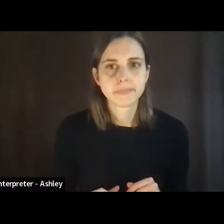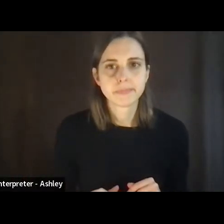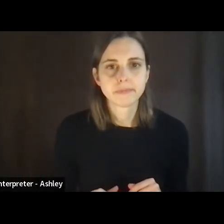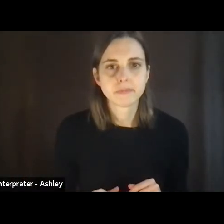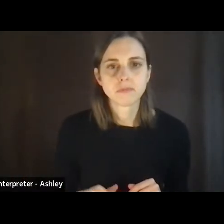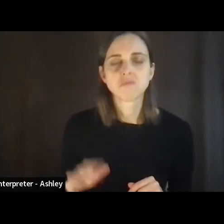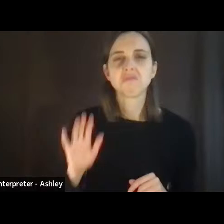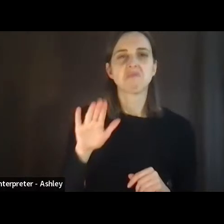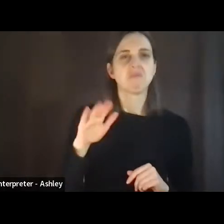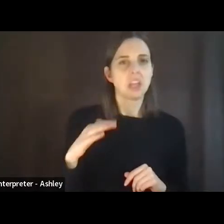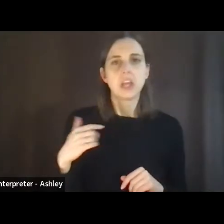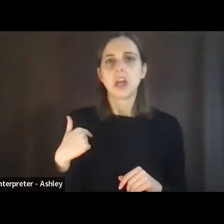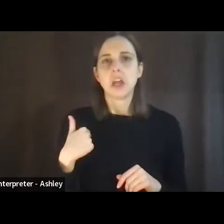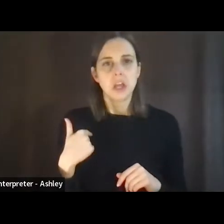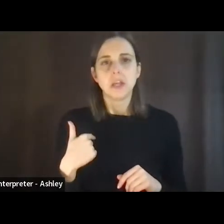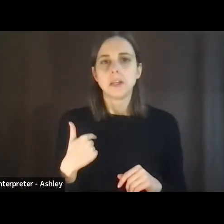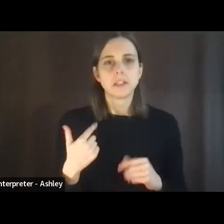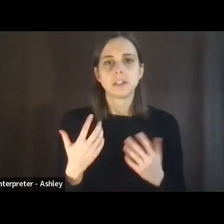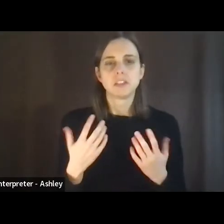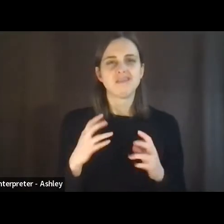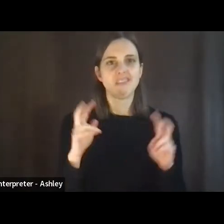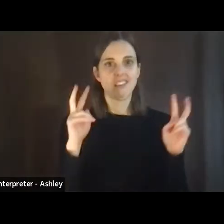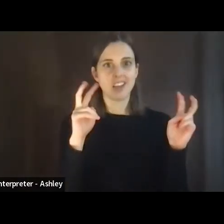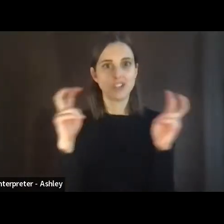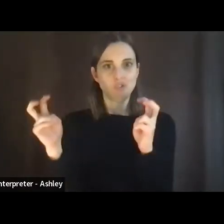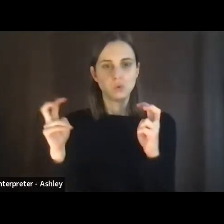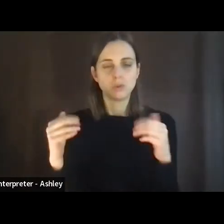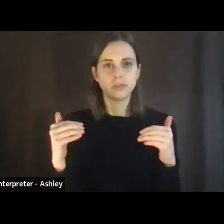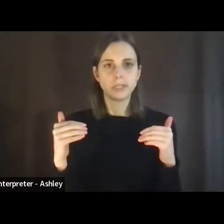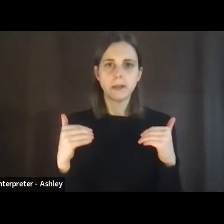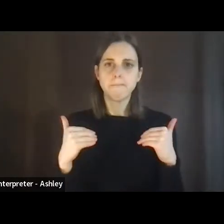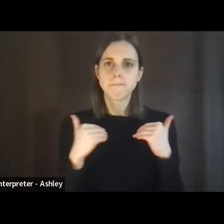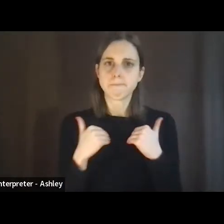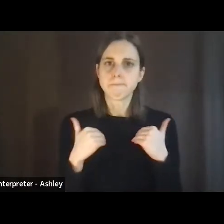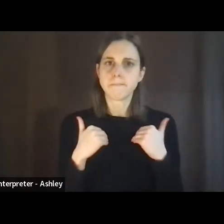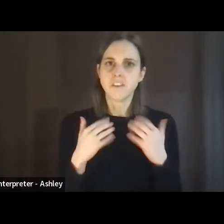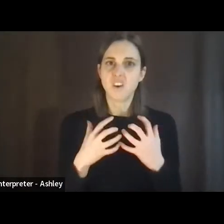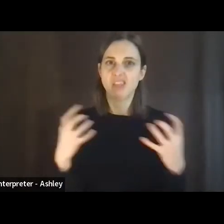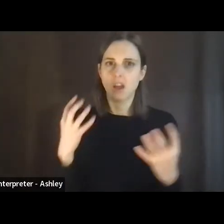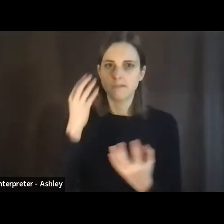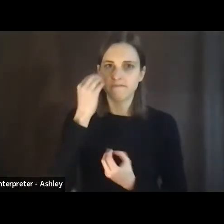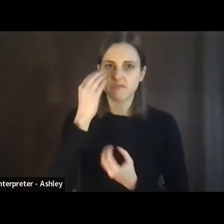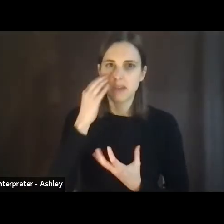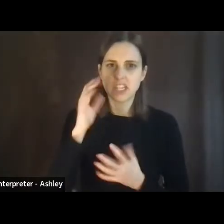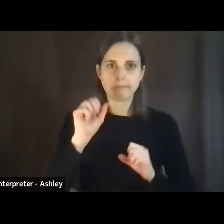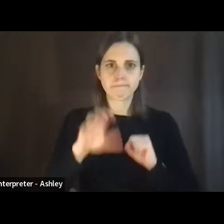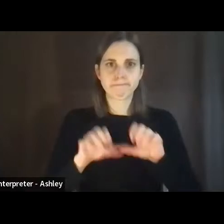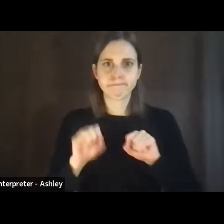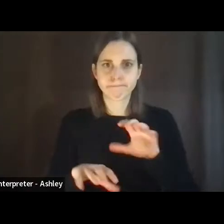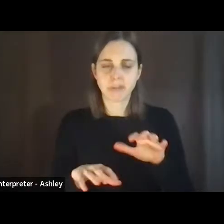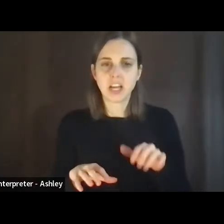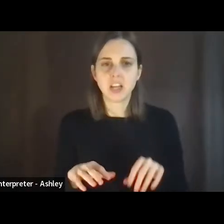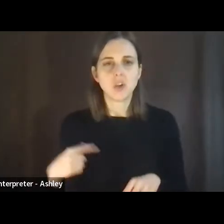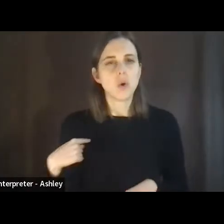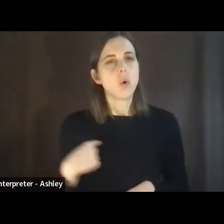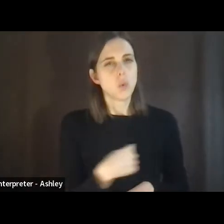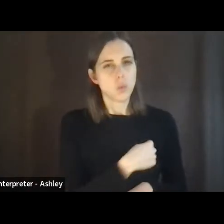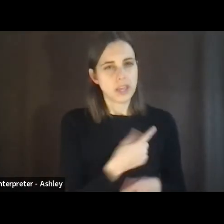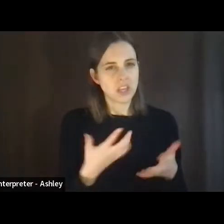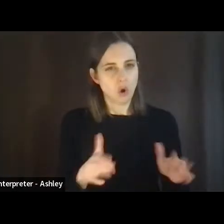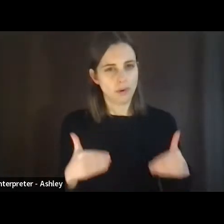Kind of a medium to high level of detail. And then we have a little bit of time to think about it and maybe